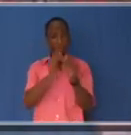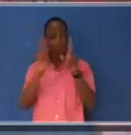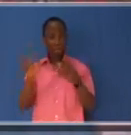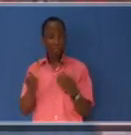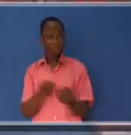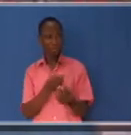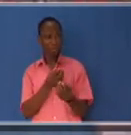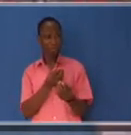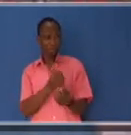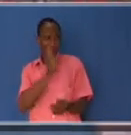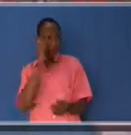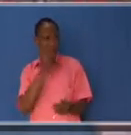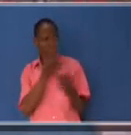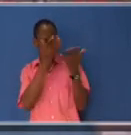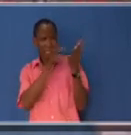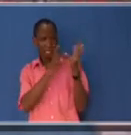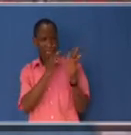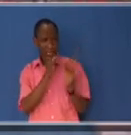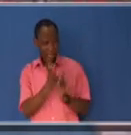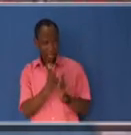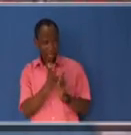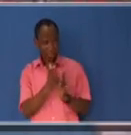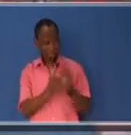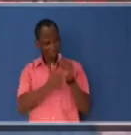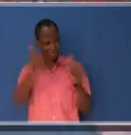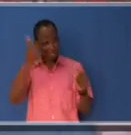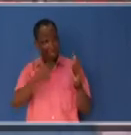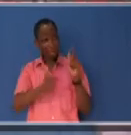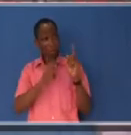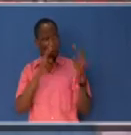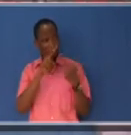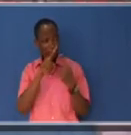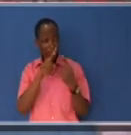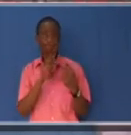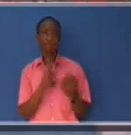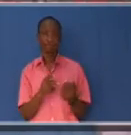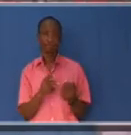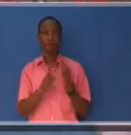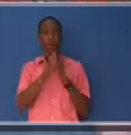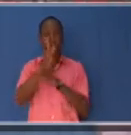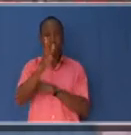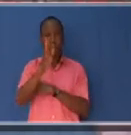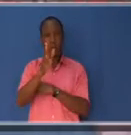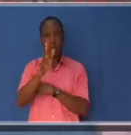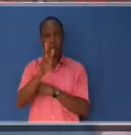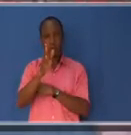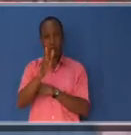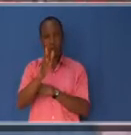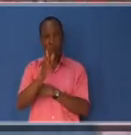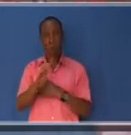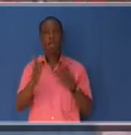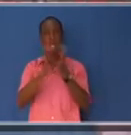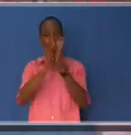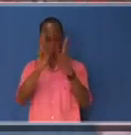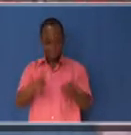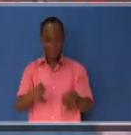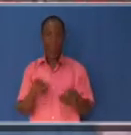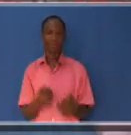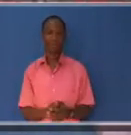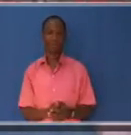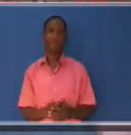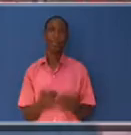yankopon so be hwehwe efrisa onipa no adofo no sa asemu e ya asemu ehuhia nti